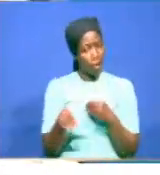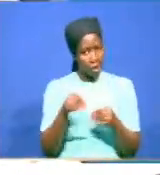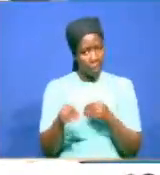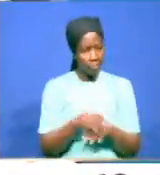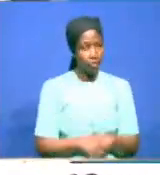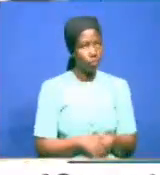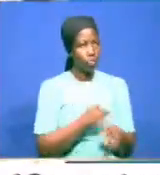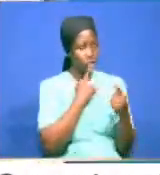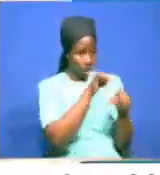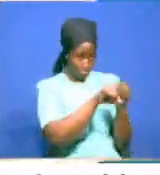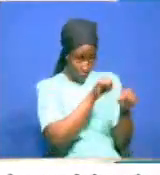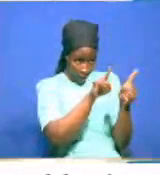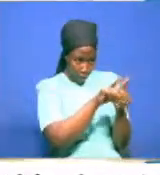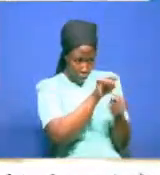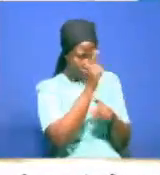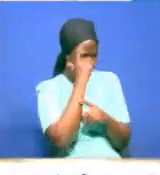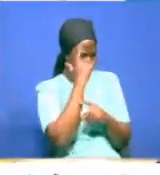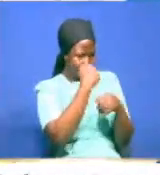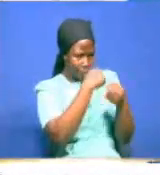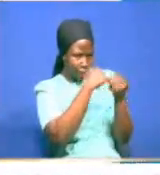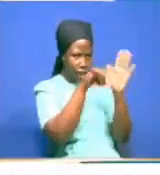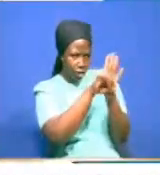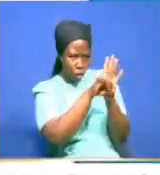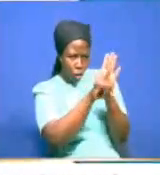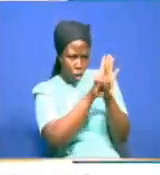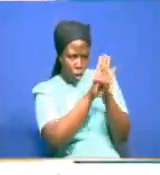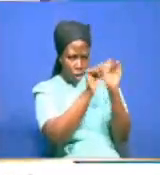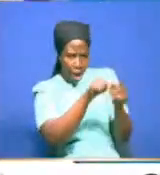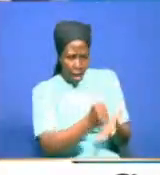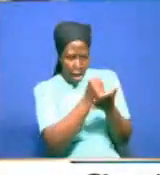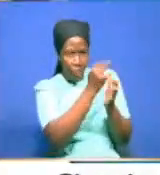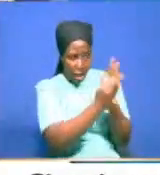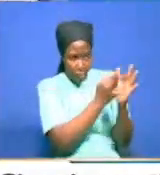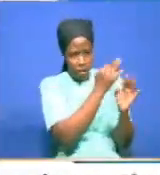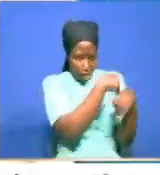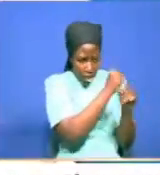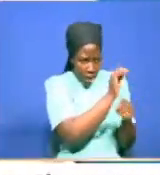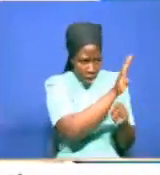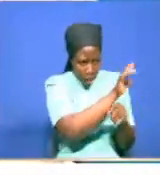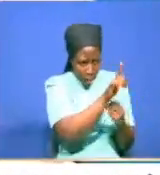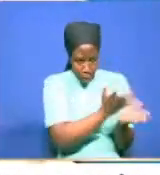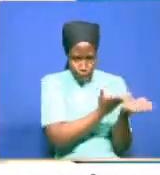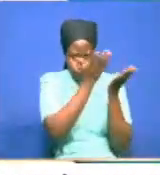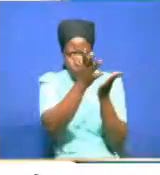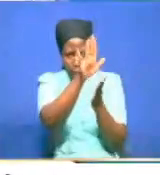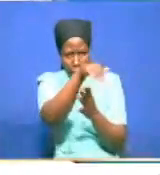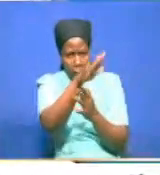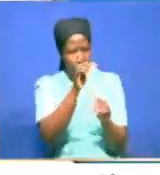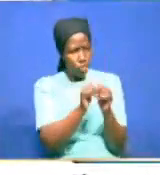perhaps legislation would help if at least perhaps a bill is taken to Parliament that talks